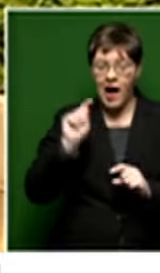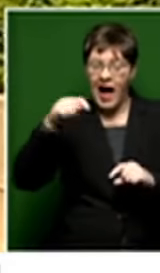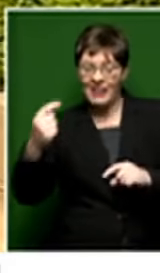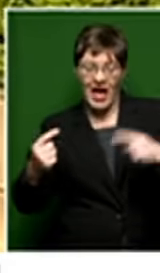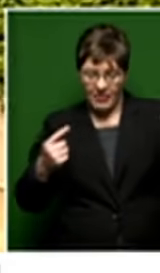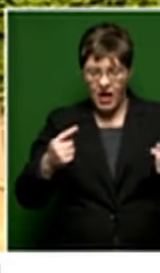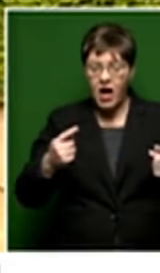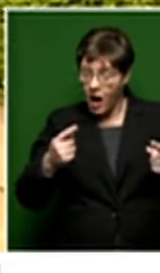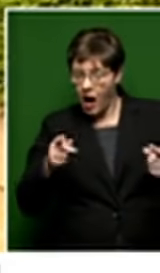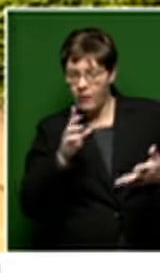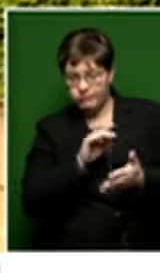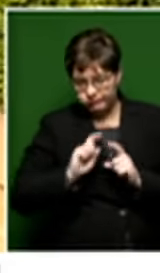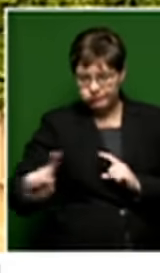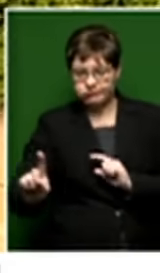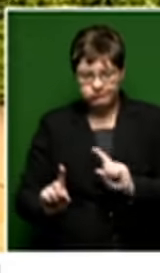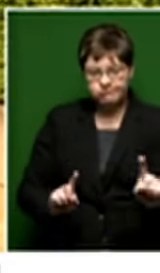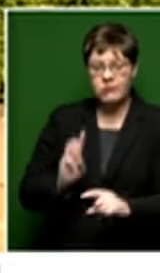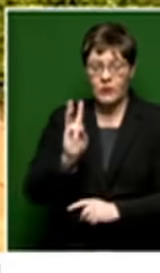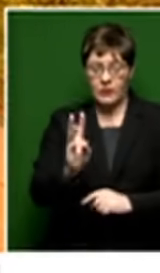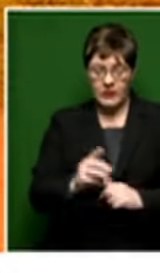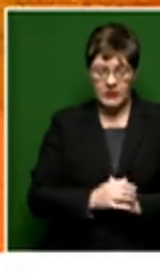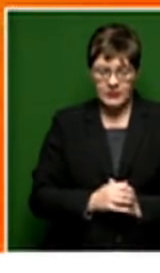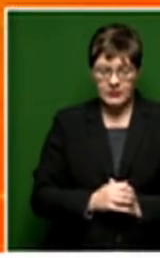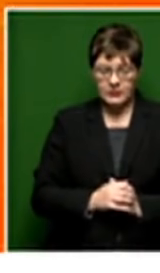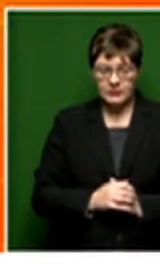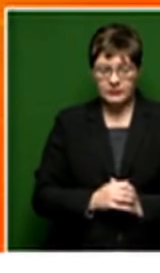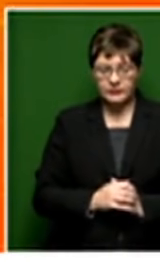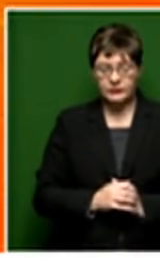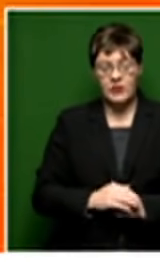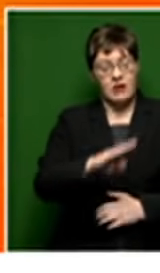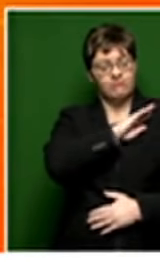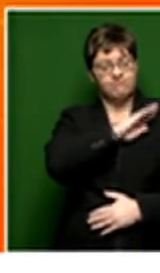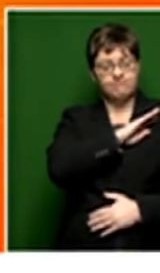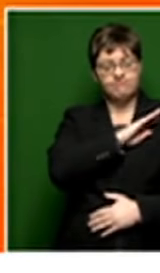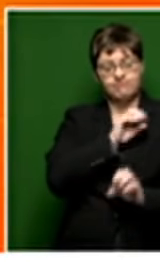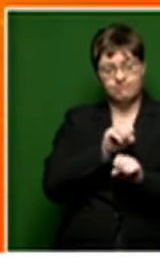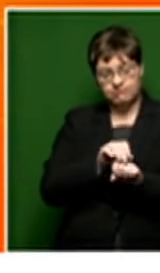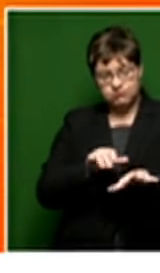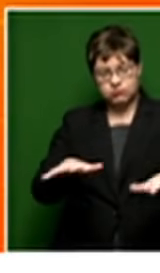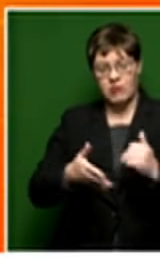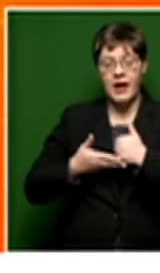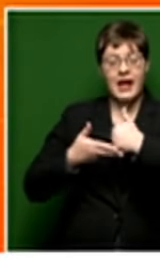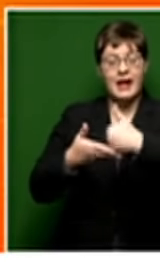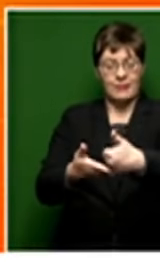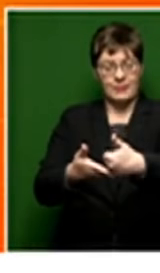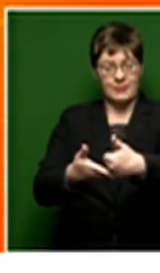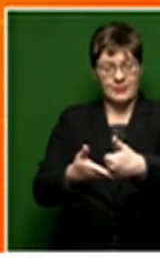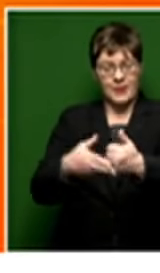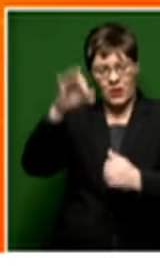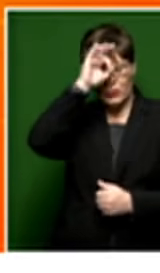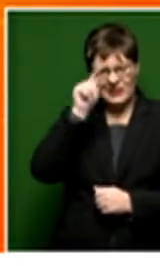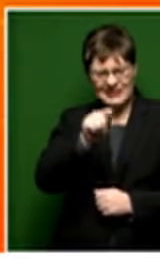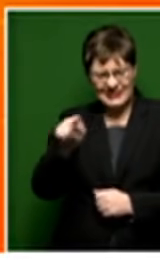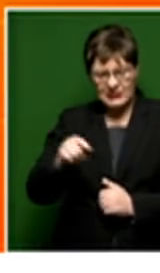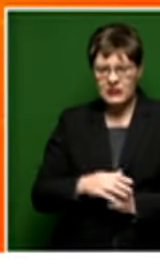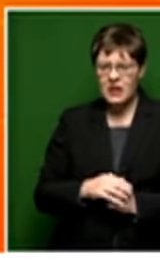areas. In terms of the amount of soldiers that have been deployed to assist law enforcement agencies, a